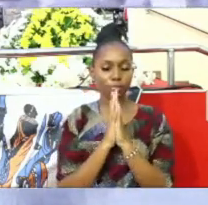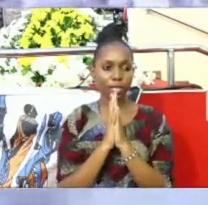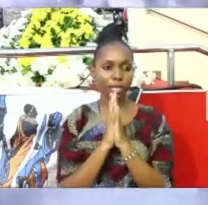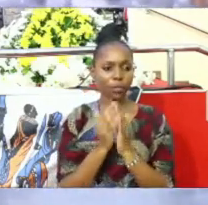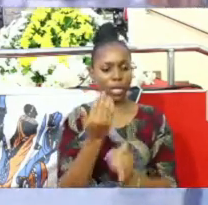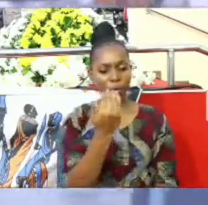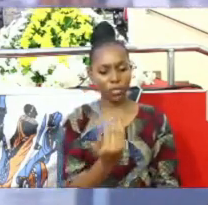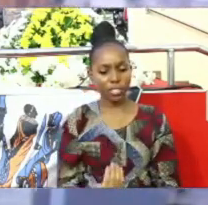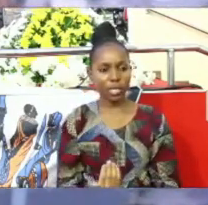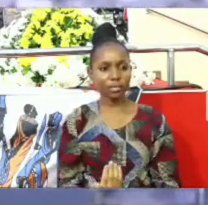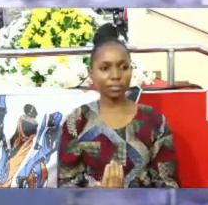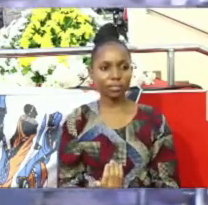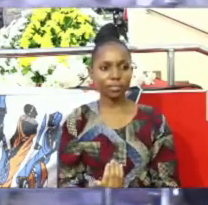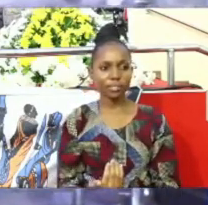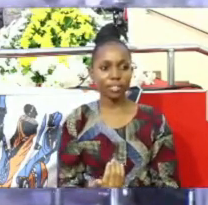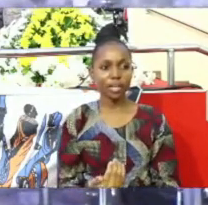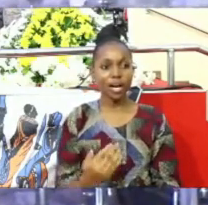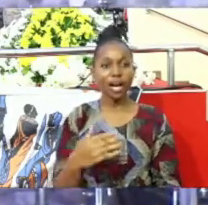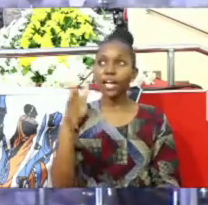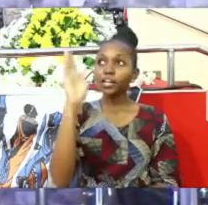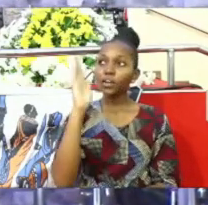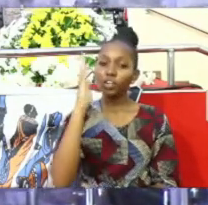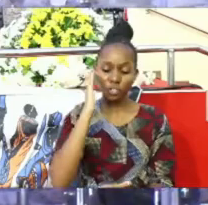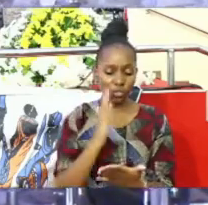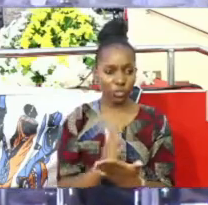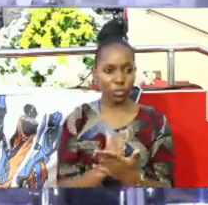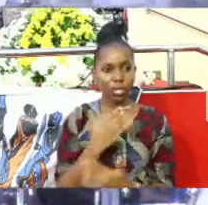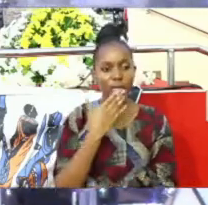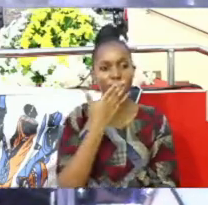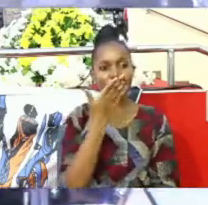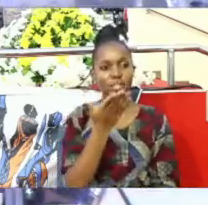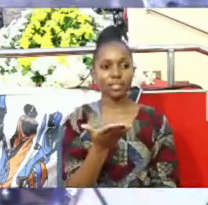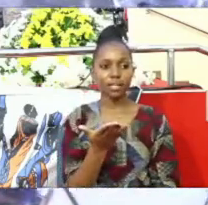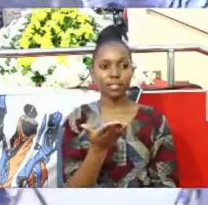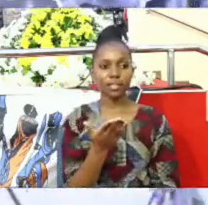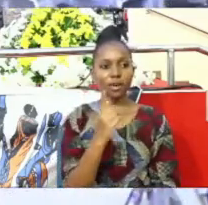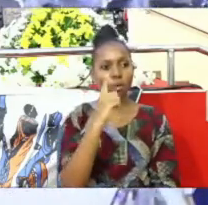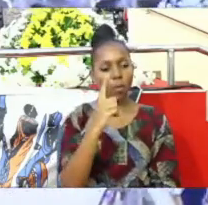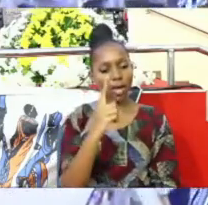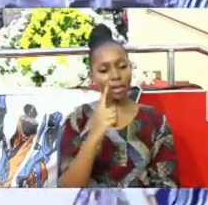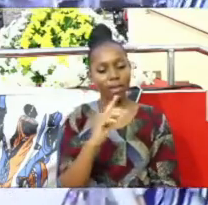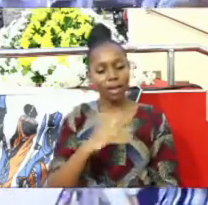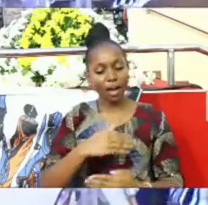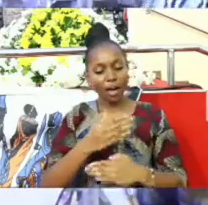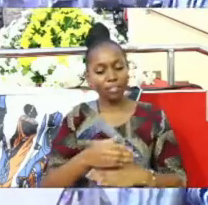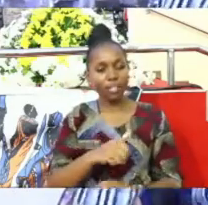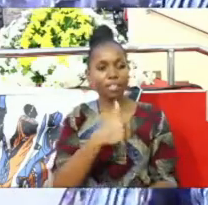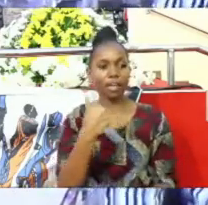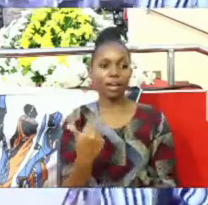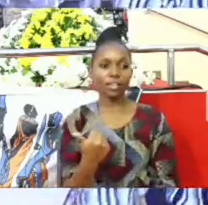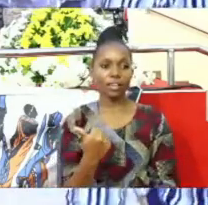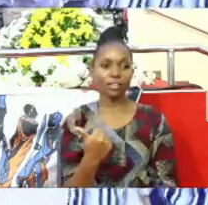kijana mdogo. And God started answering them. Na Bwana akaanza kujibu. One after the other. Moja kwa nyingine. Such